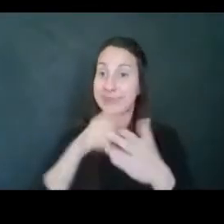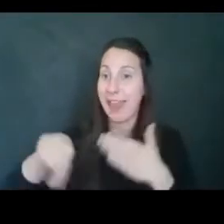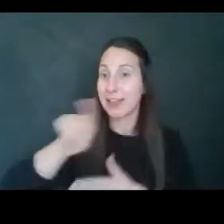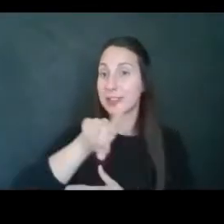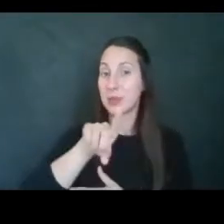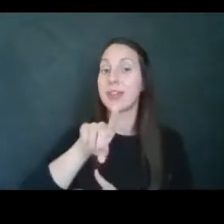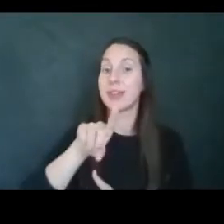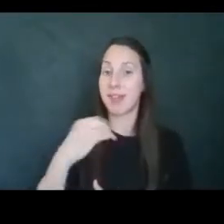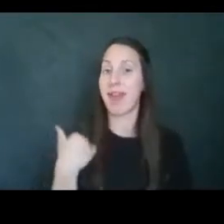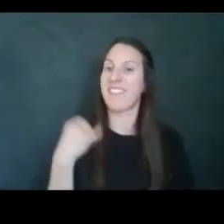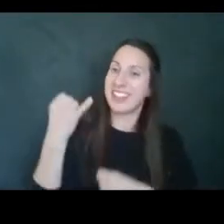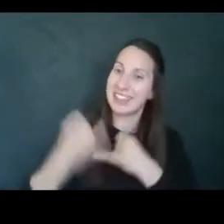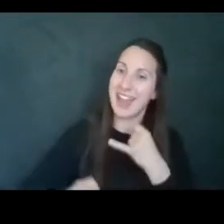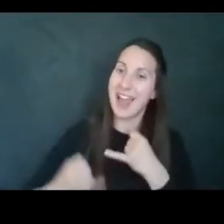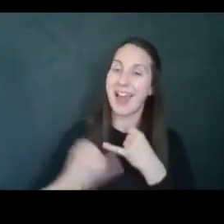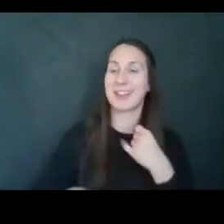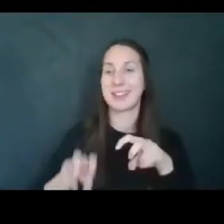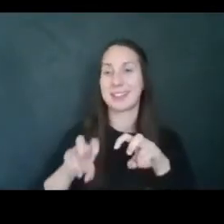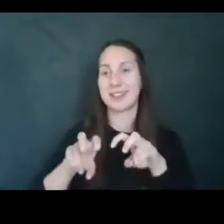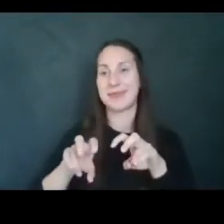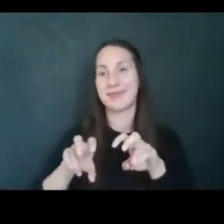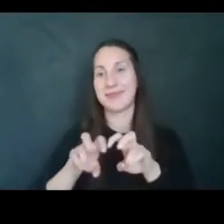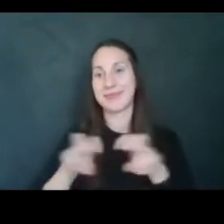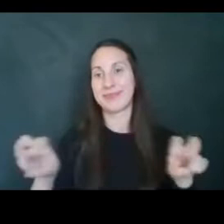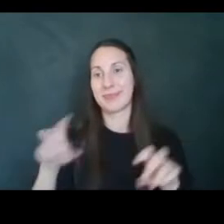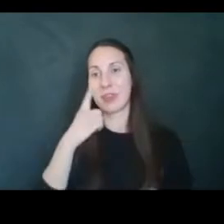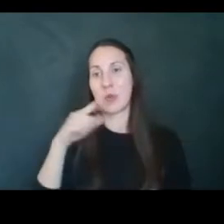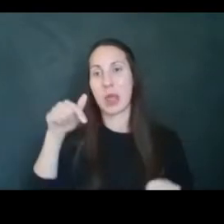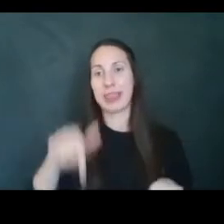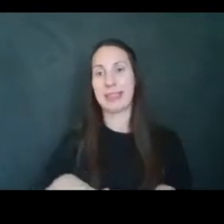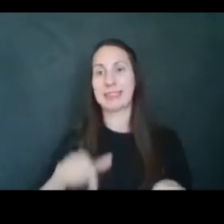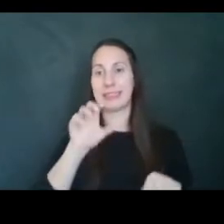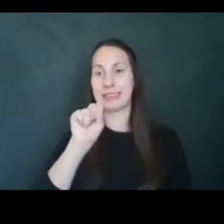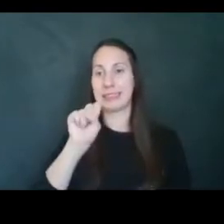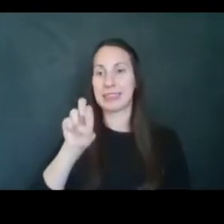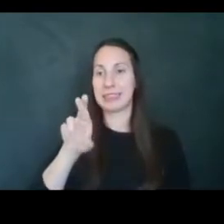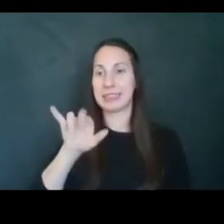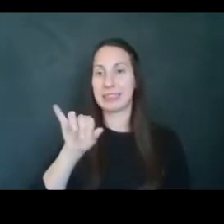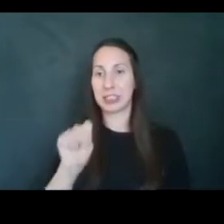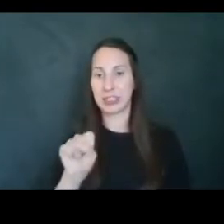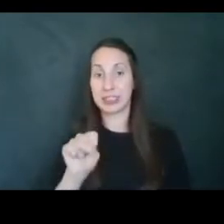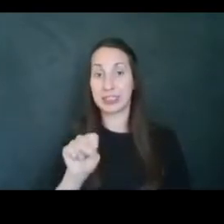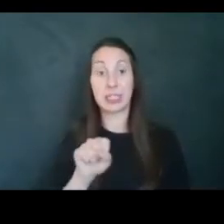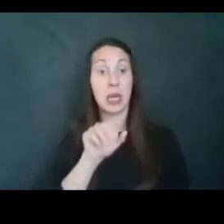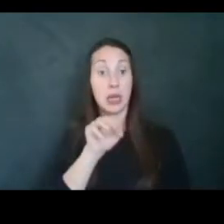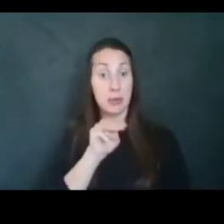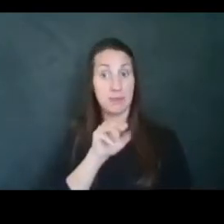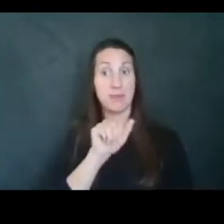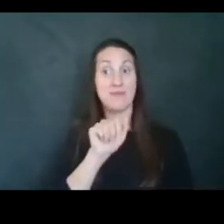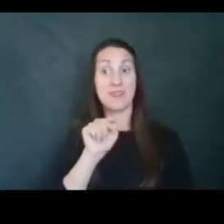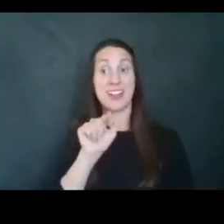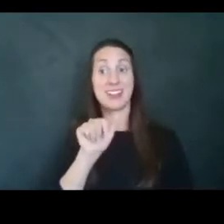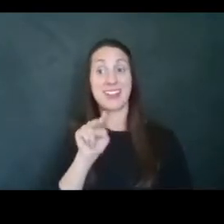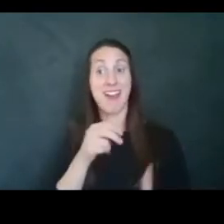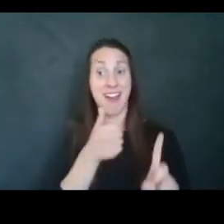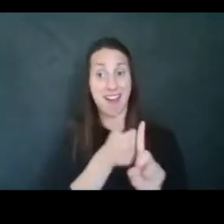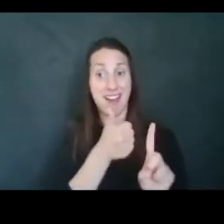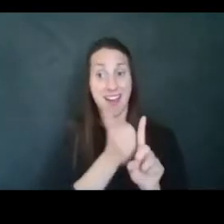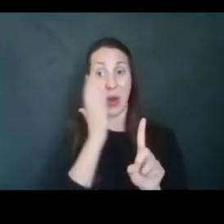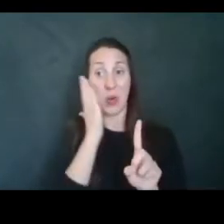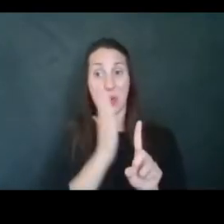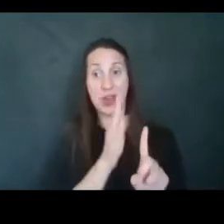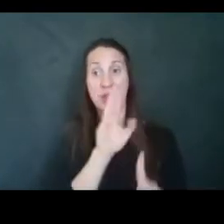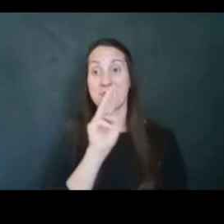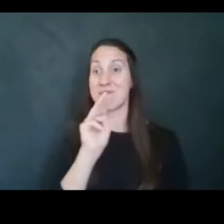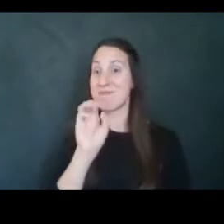we have our last in the series. It's actually being moderated by Matan. And he's going to be